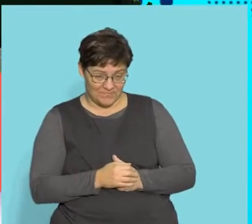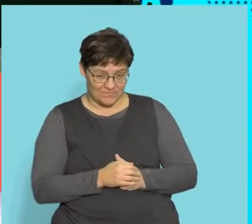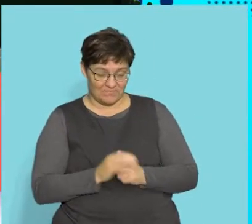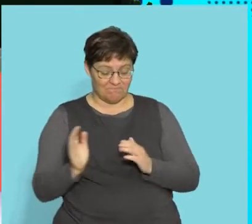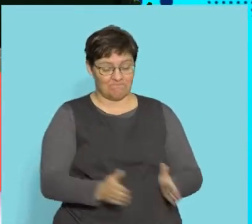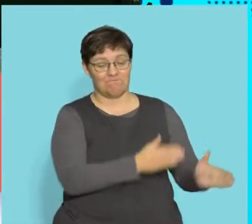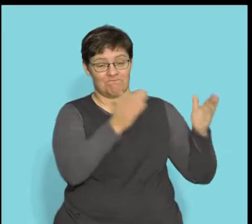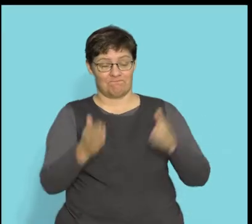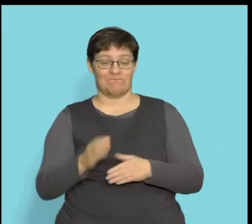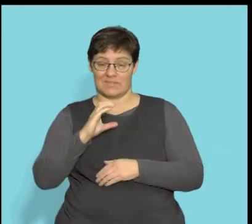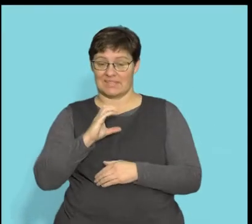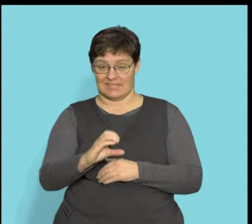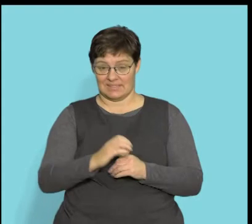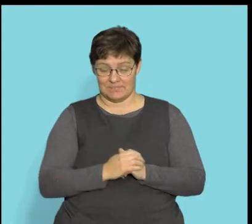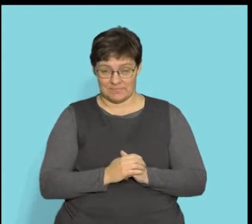of the question.